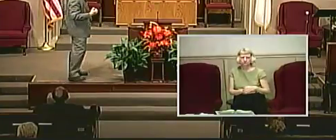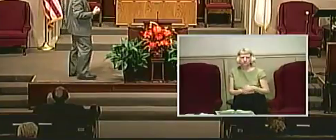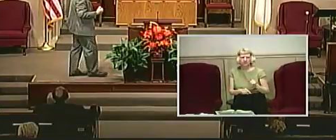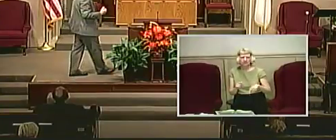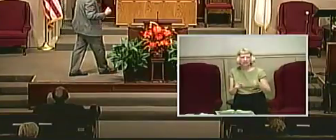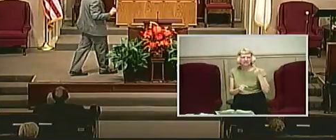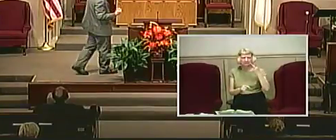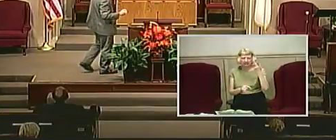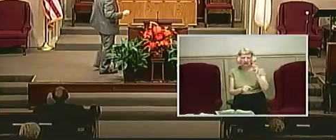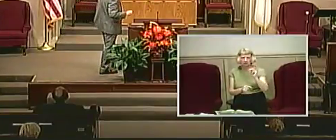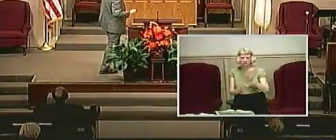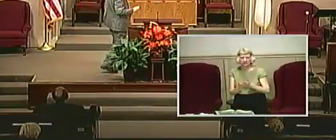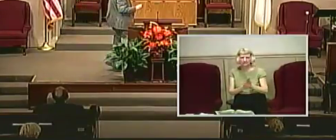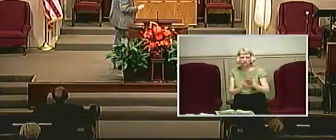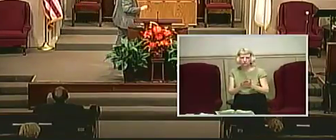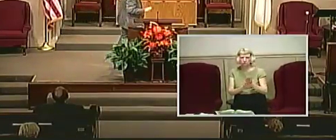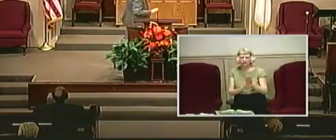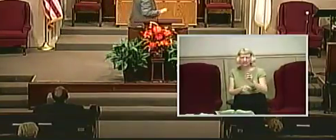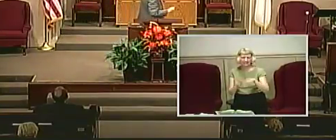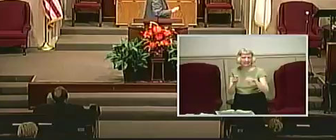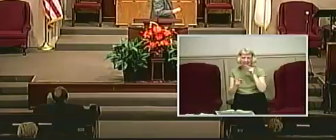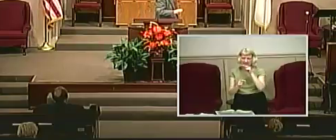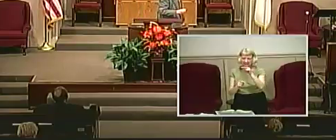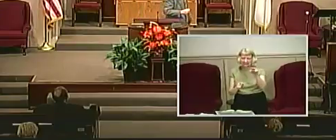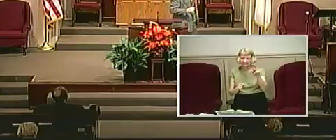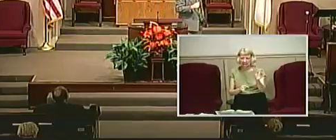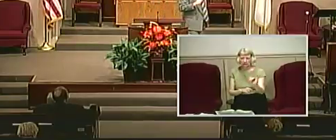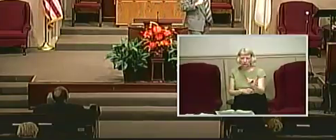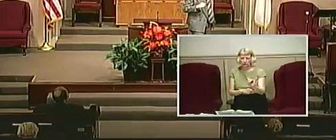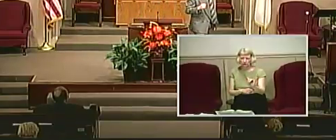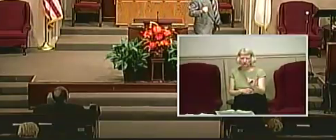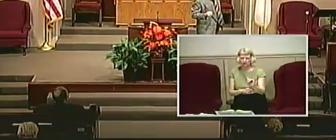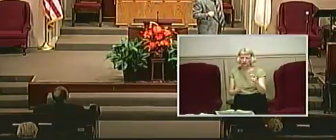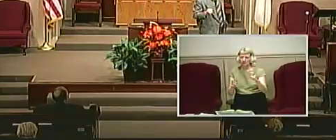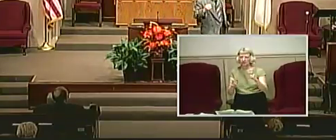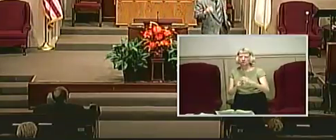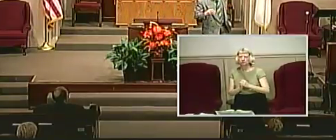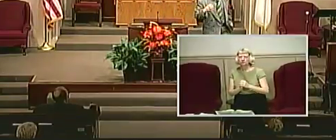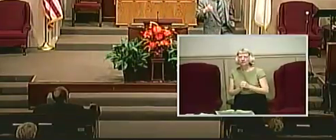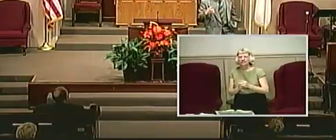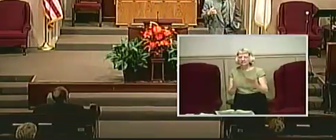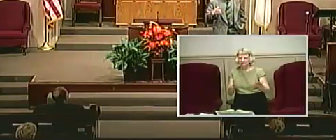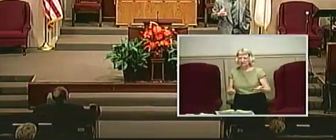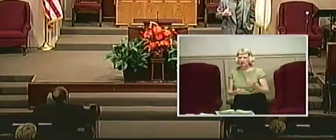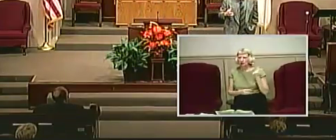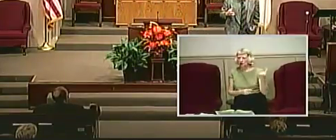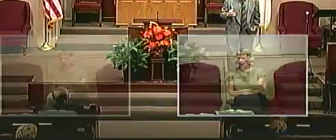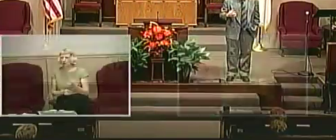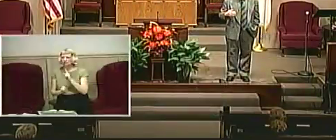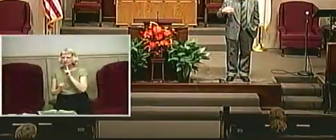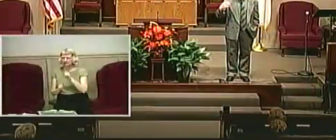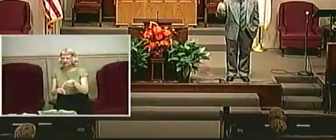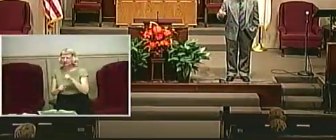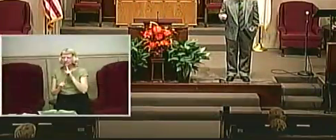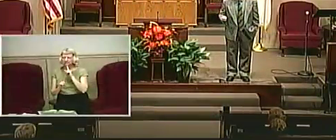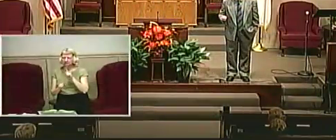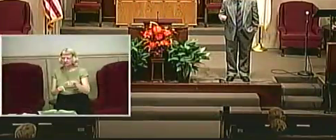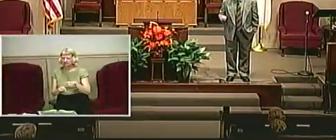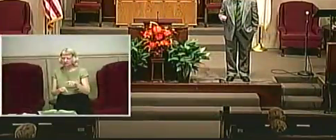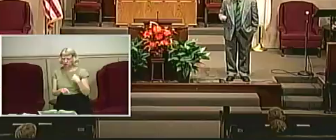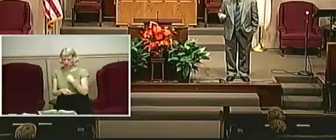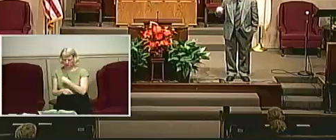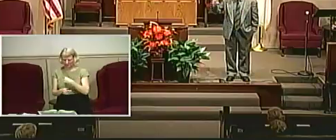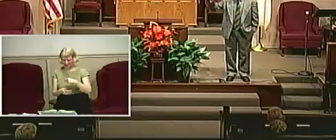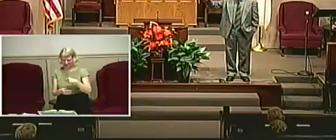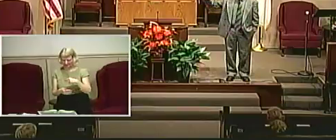can't see him, but that's all right. He can't see you either. But he is here, and he's always the one that answered what we've been